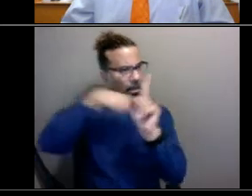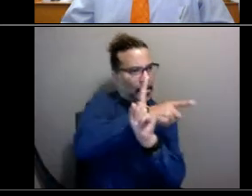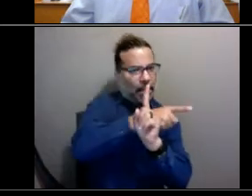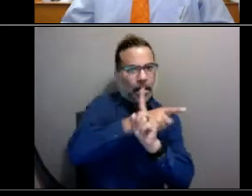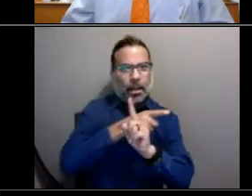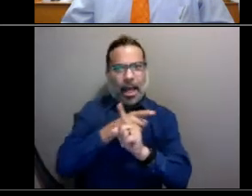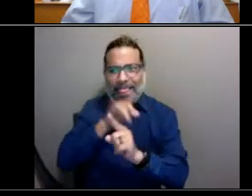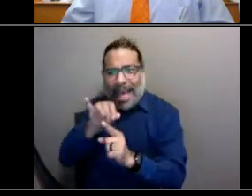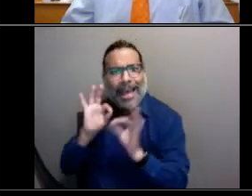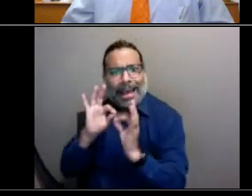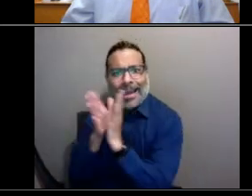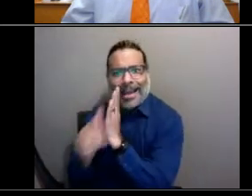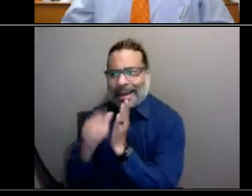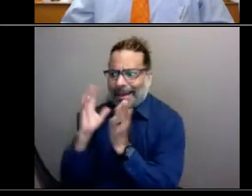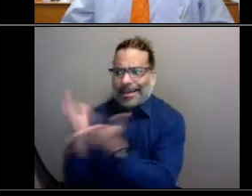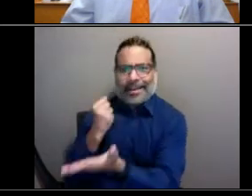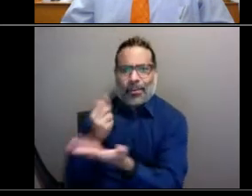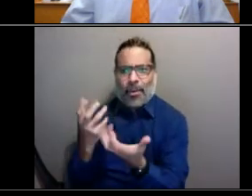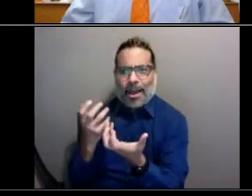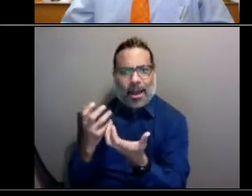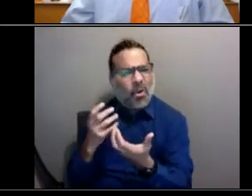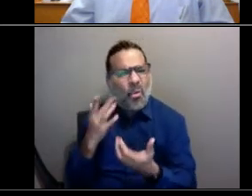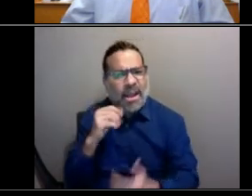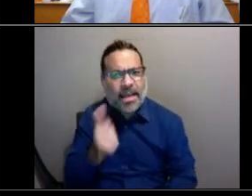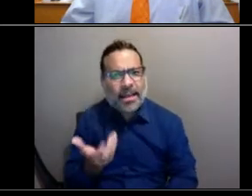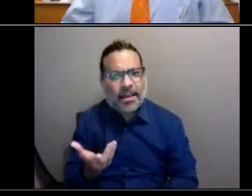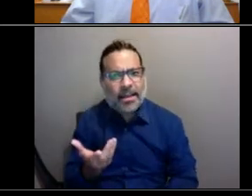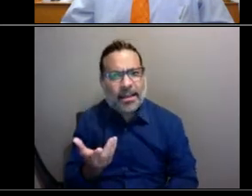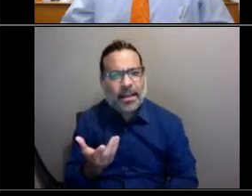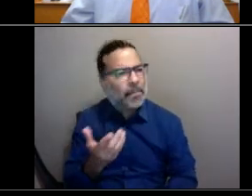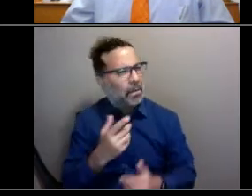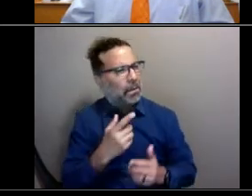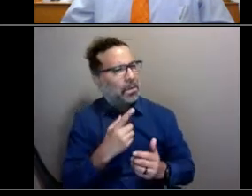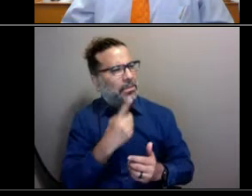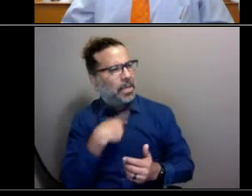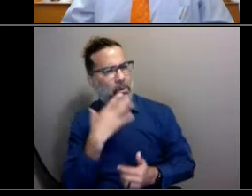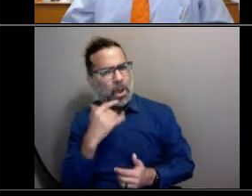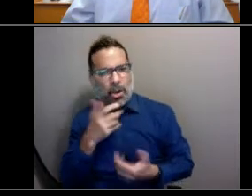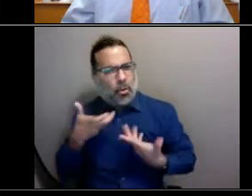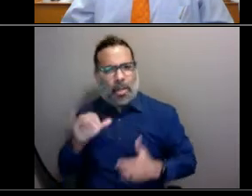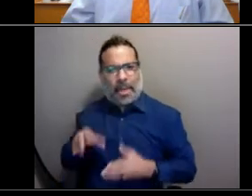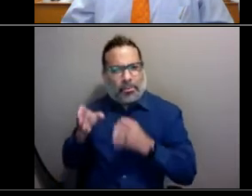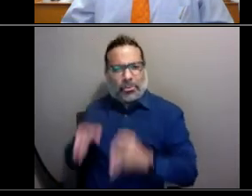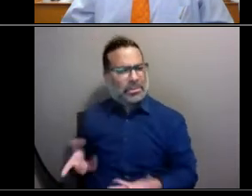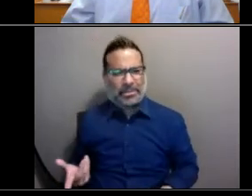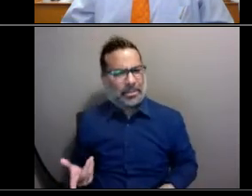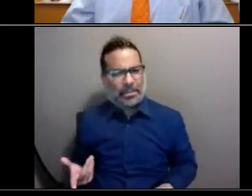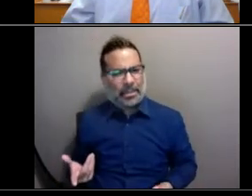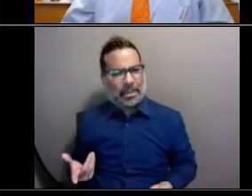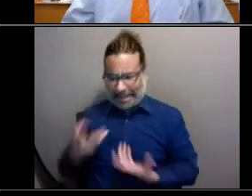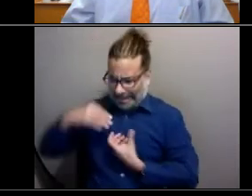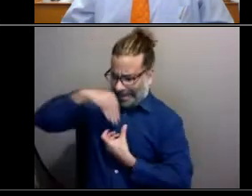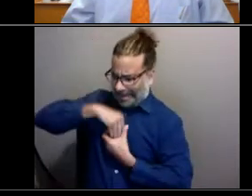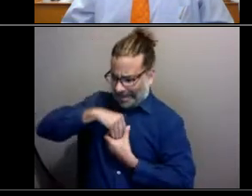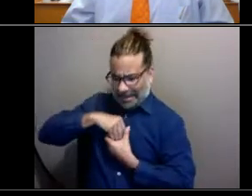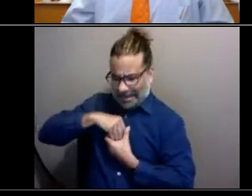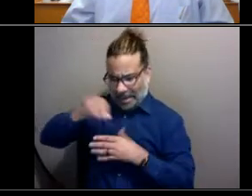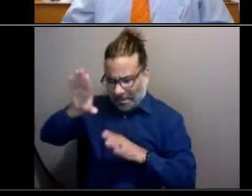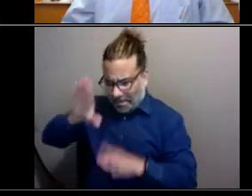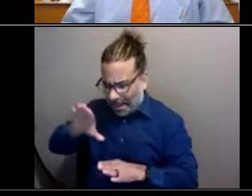your business is the question. You know, show me the argument against that. There's inherent, amazingly,